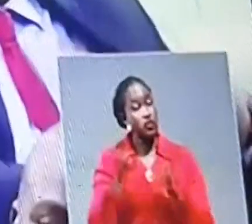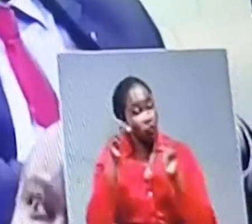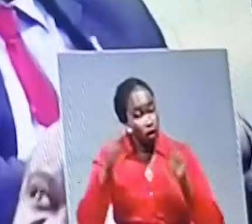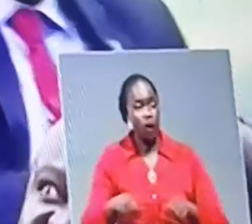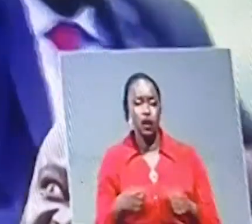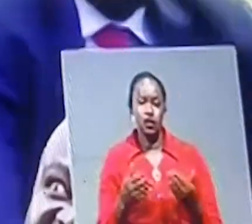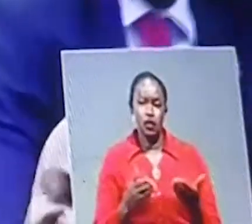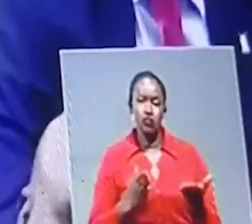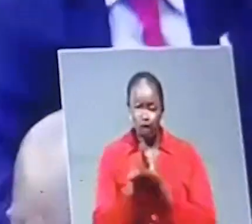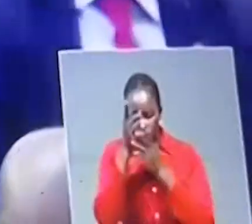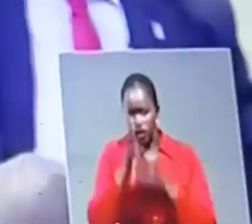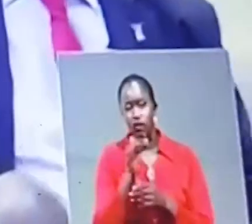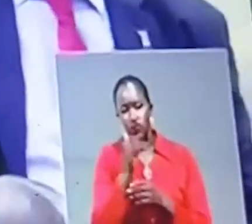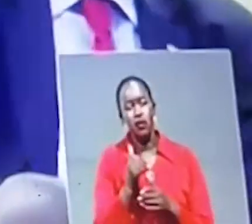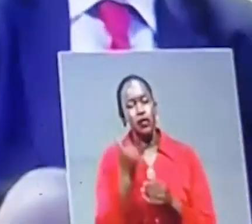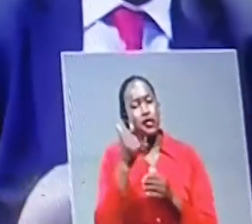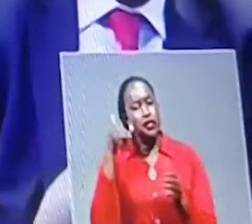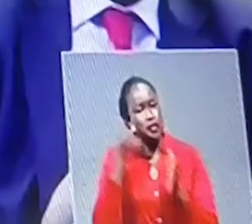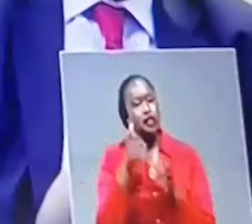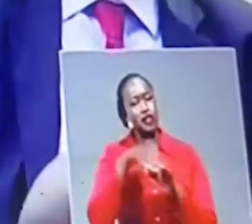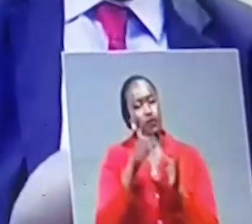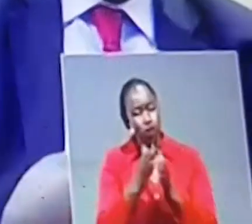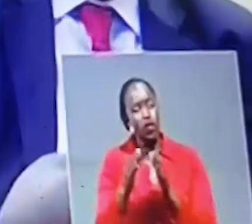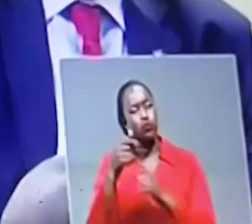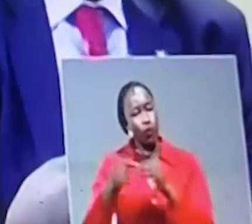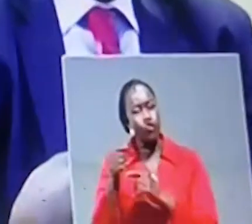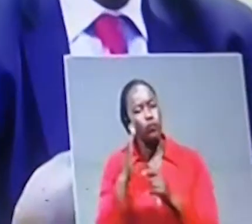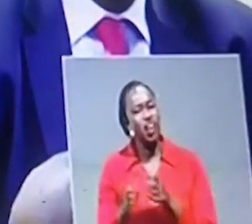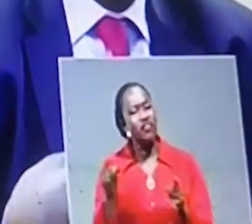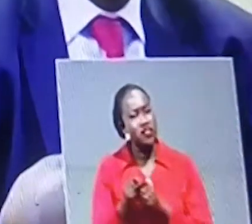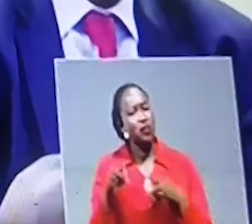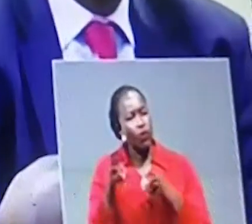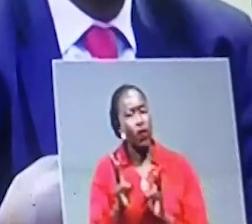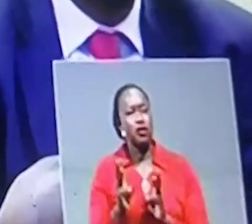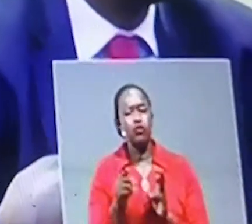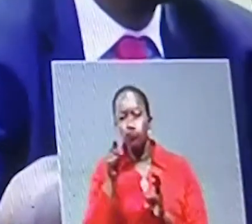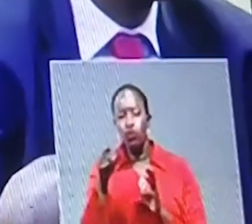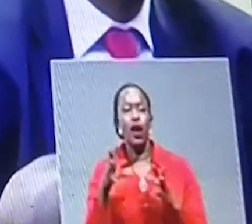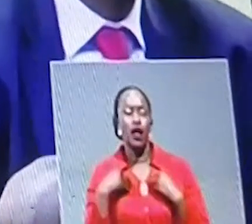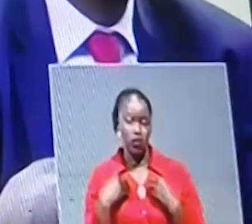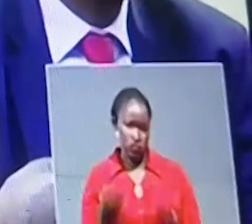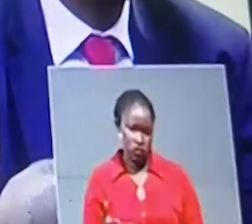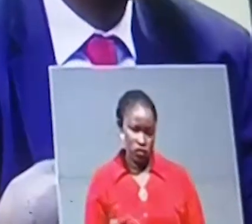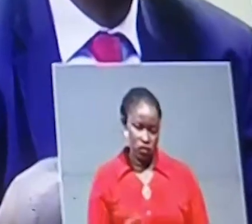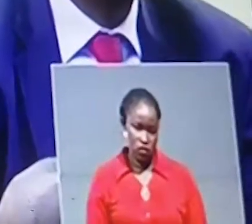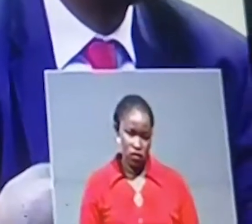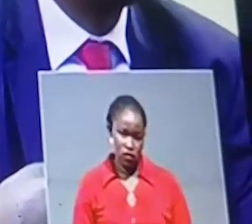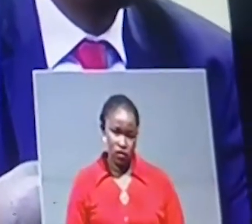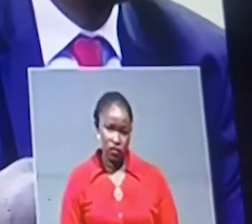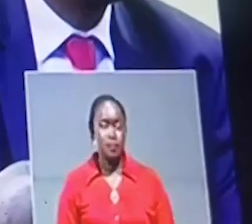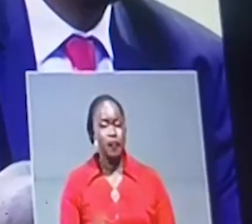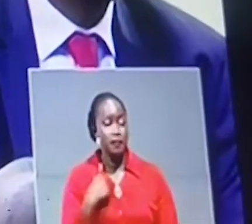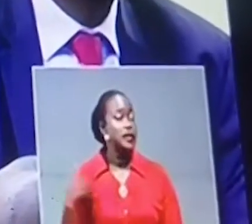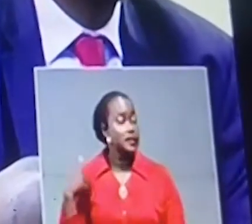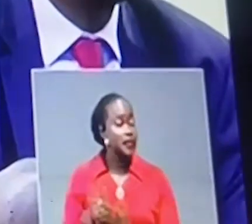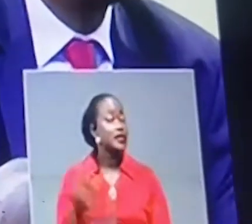Right Honorable Speaker, is it in the order for them to continue behaving the same way, and we allow them? Thank you. I have been